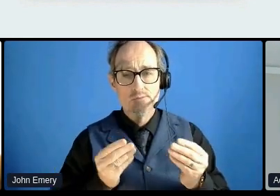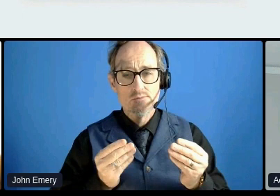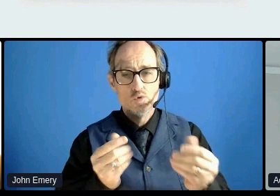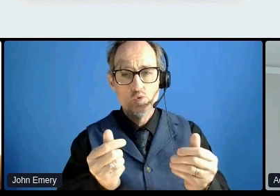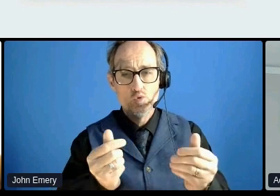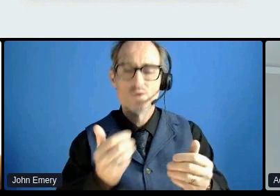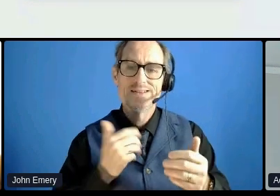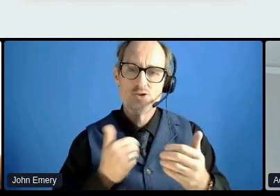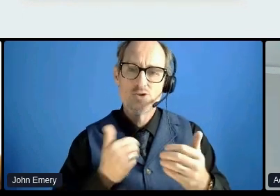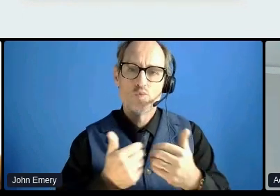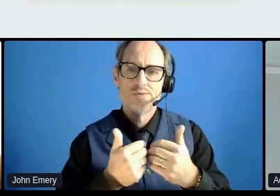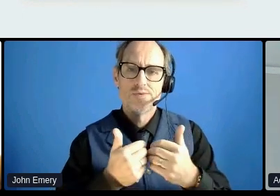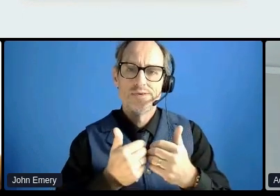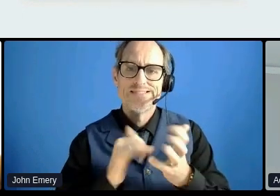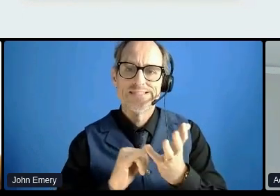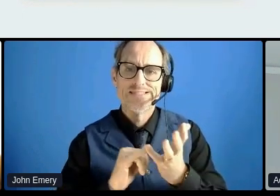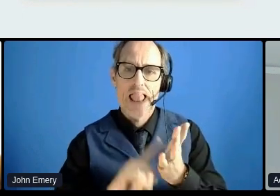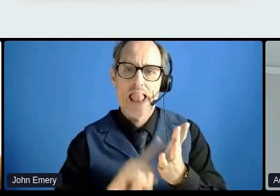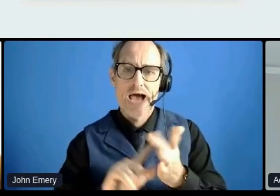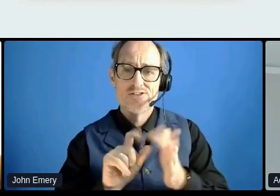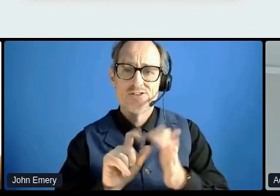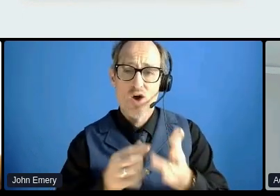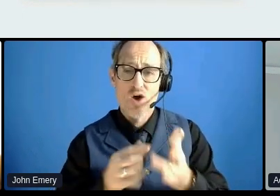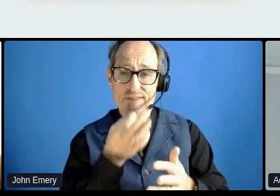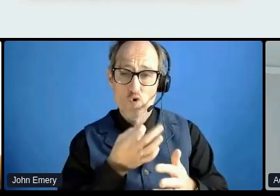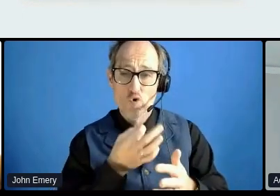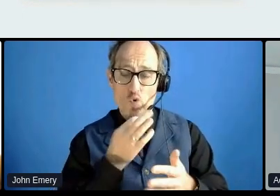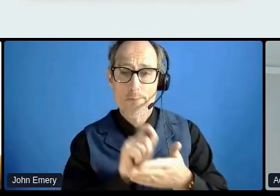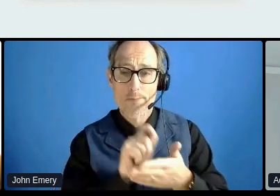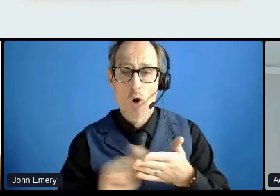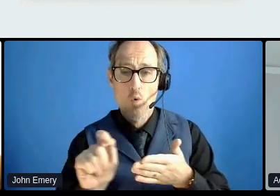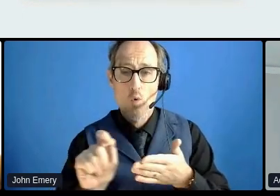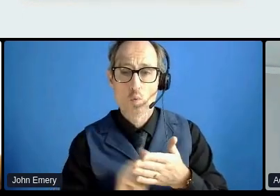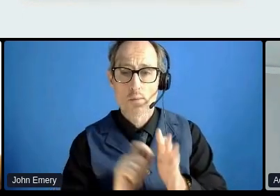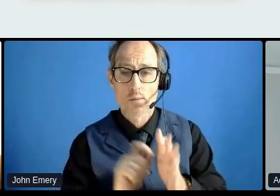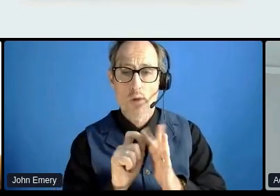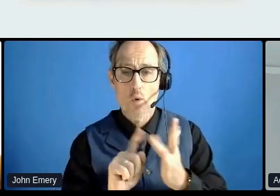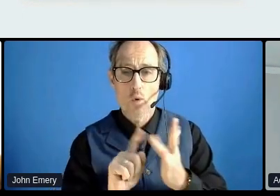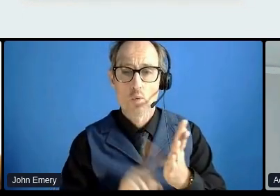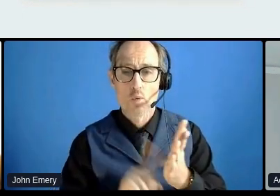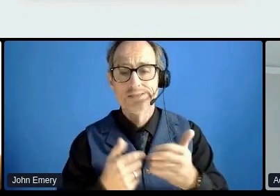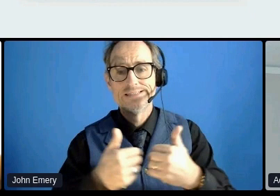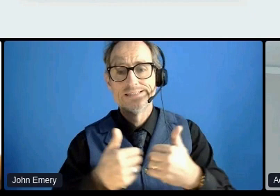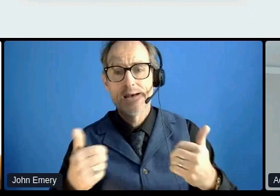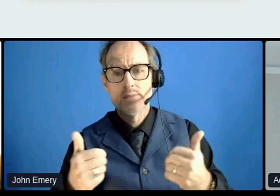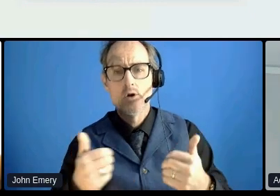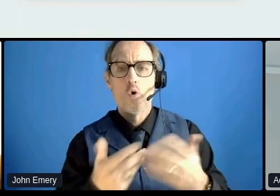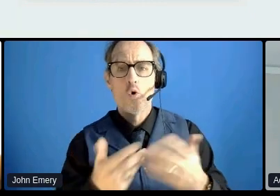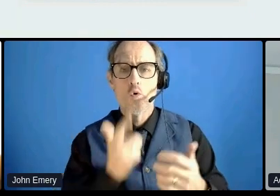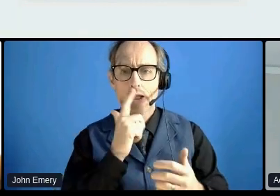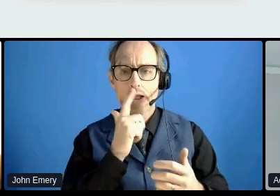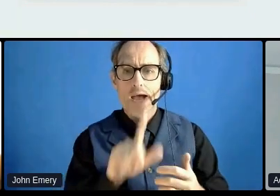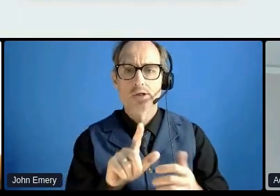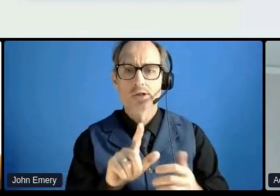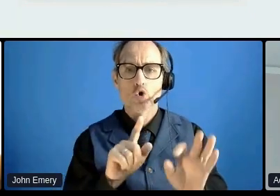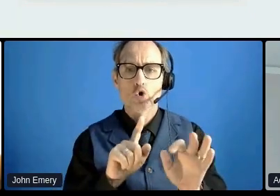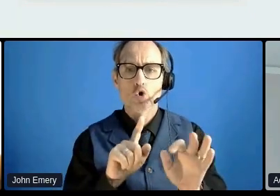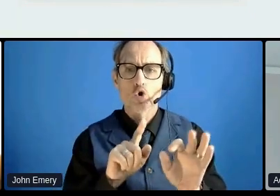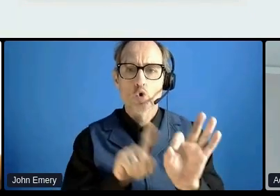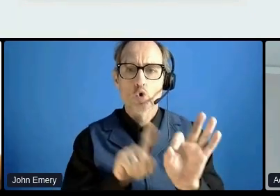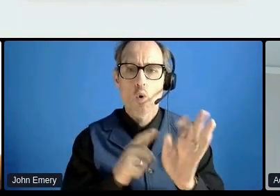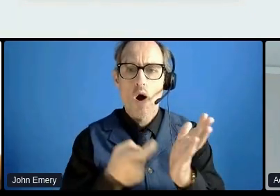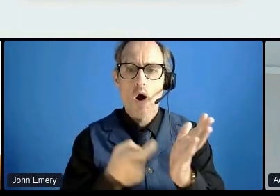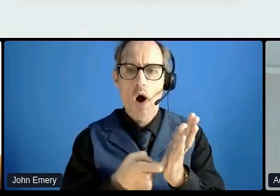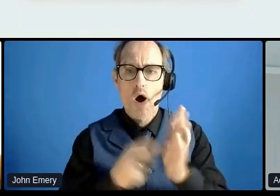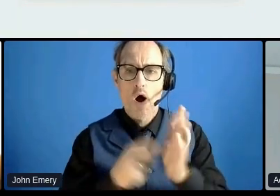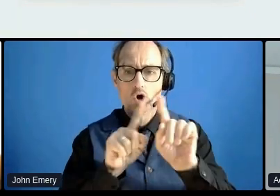separate instance. We've just got a couple of polls within here. You can scan, there's a QR code on the screen at the moment. So if you have a smartphone with